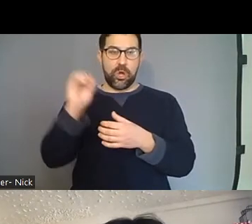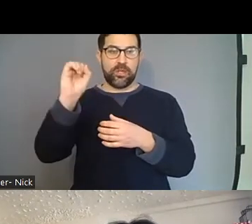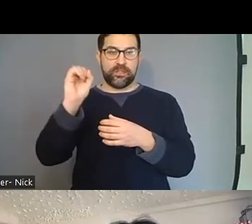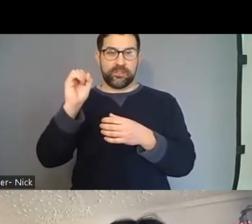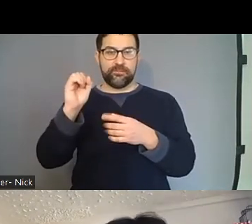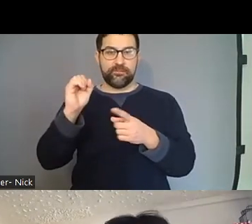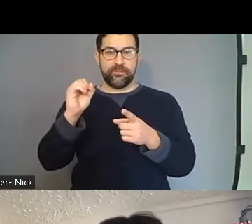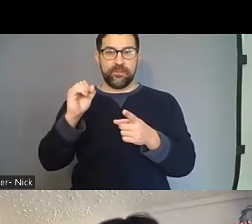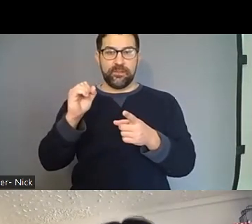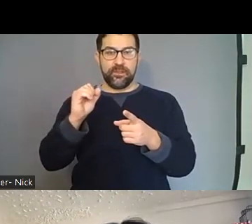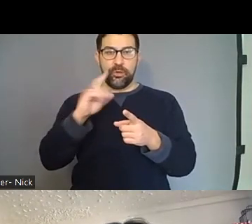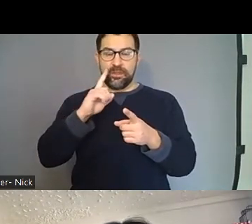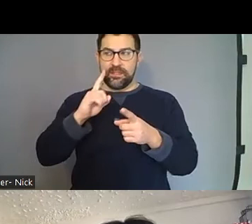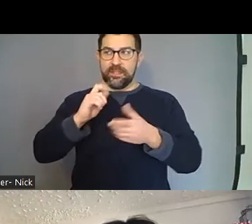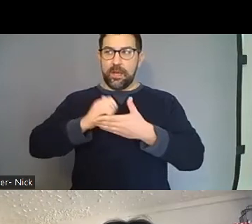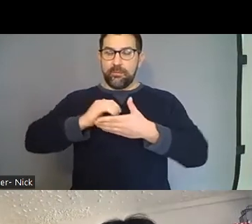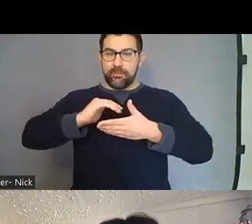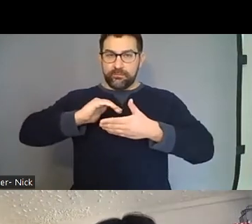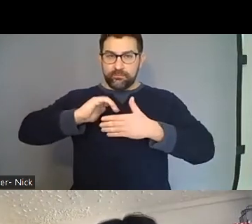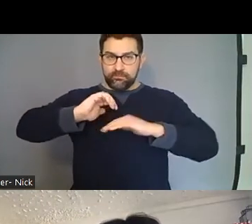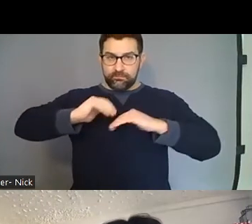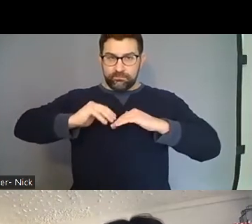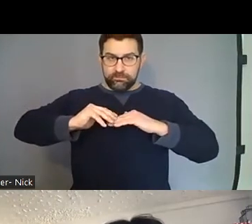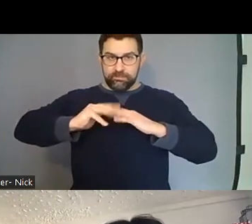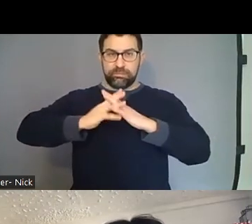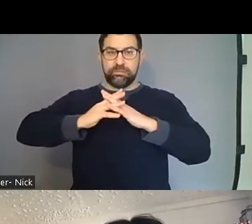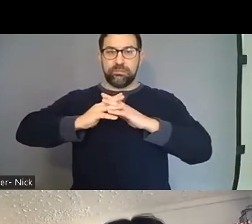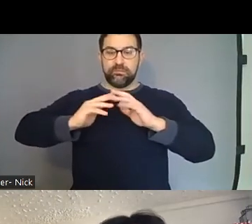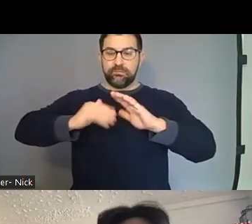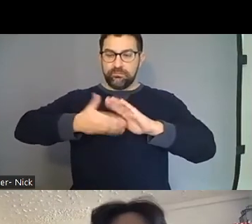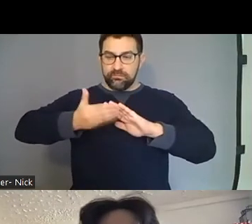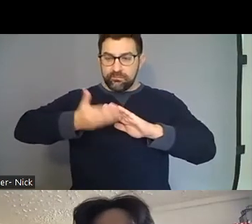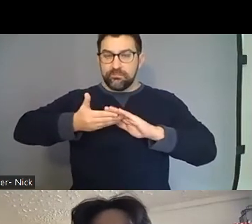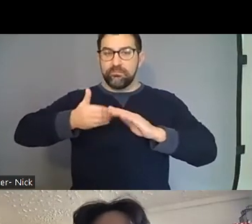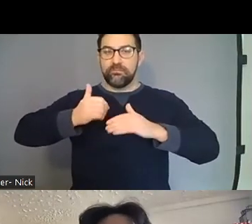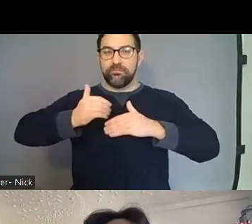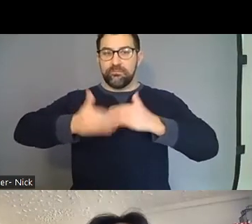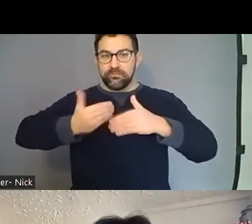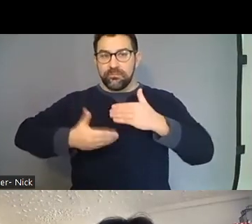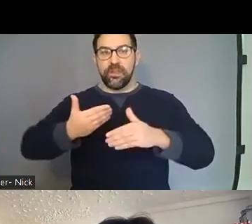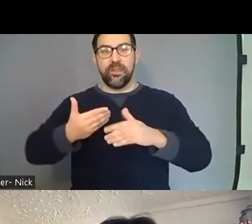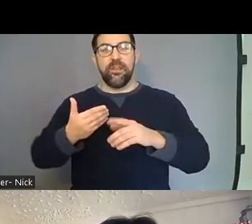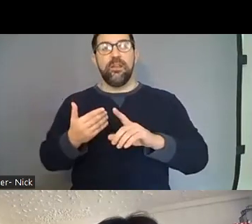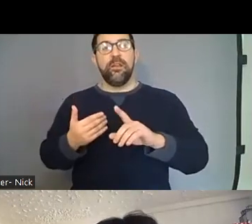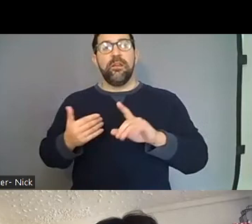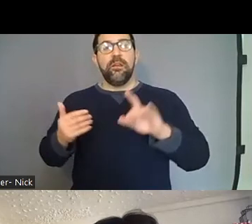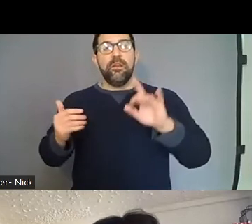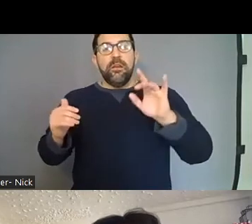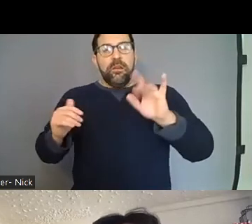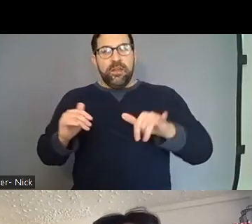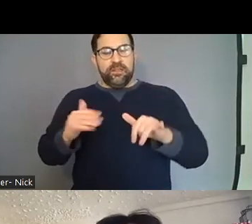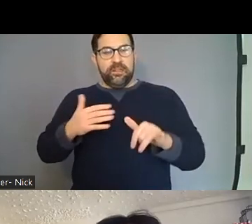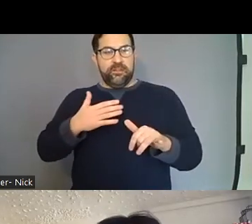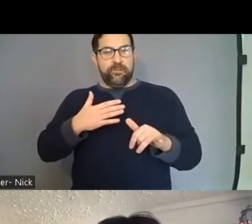kind of propel it to where it is now. And that's kind of like what I took with me when